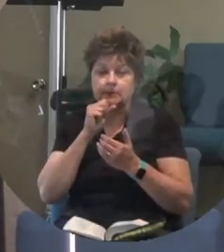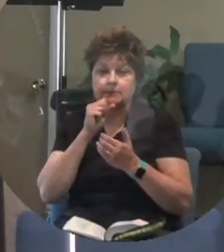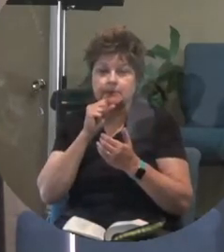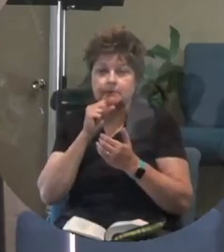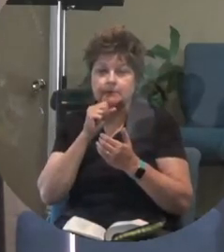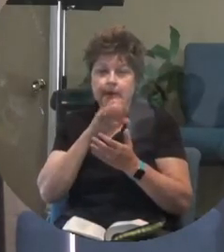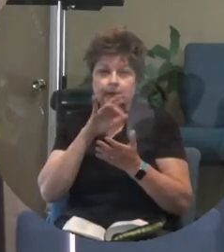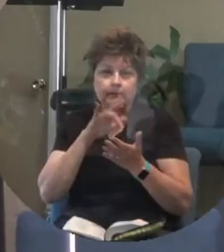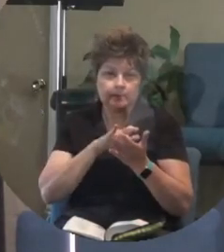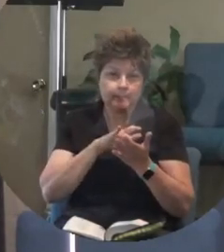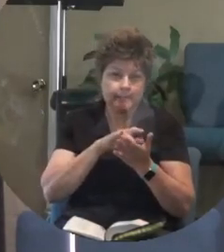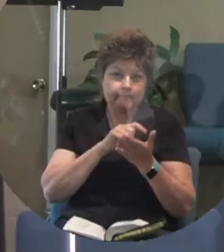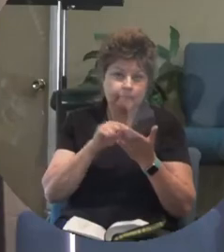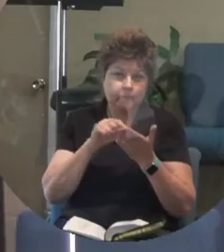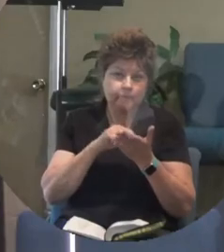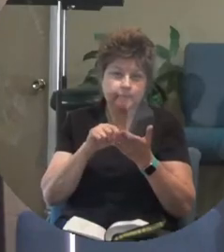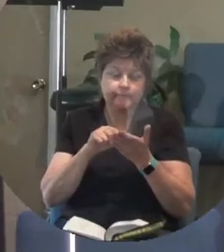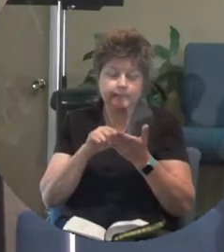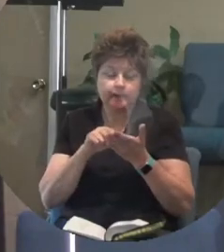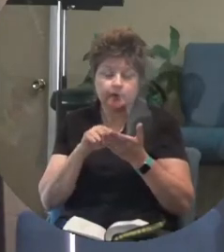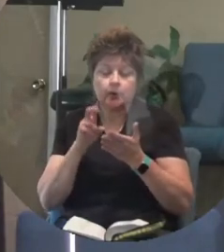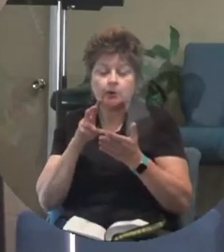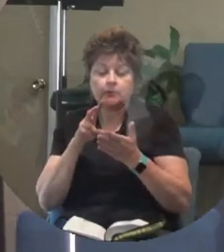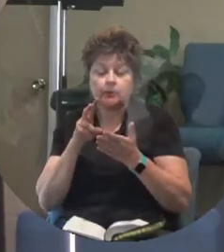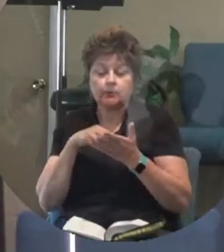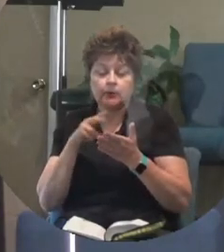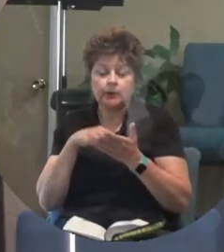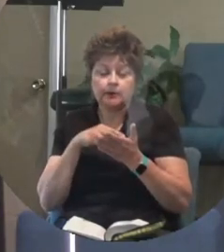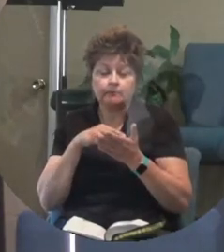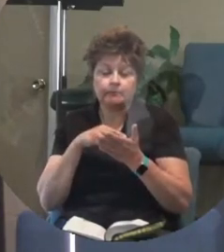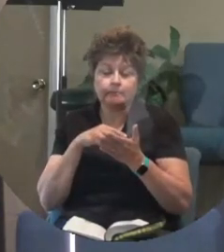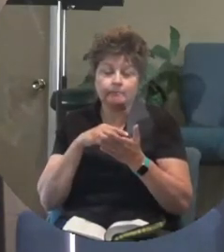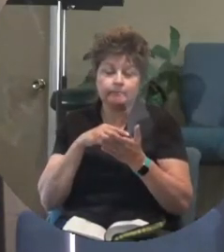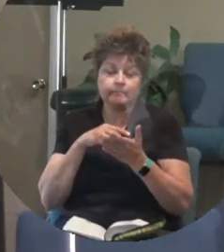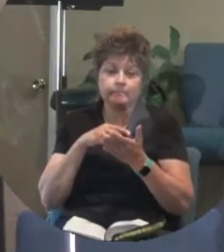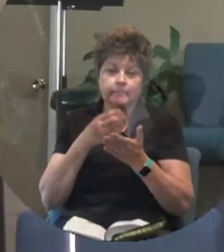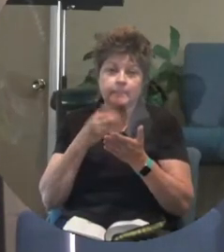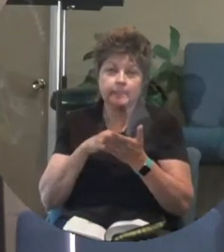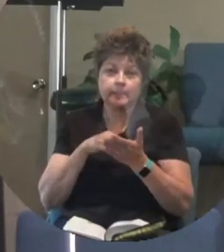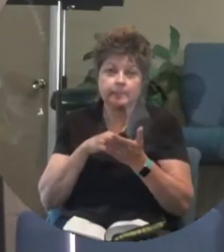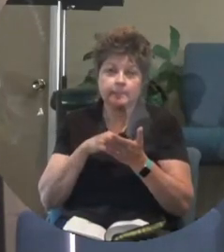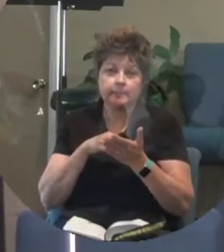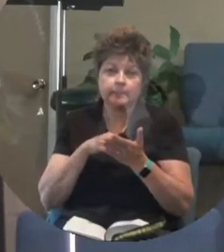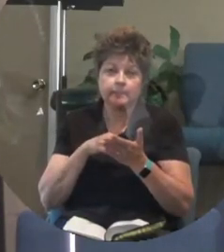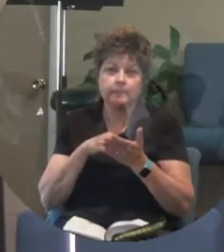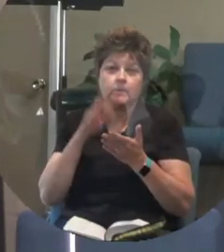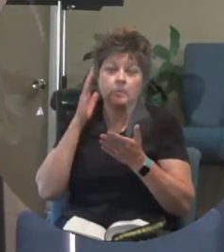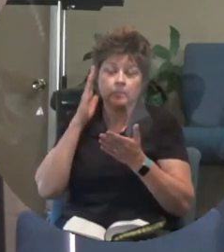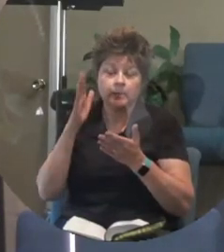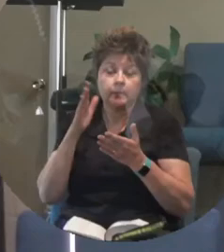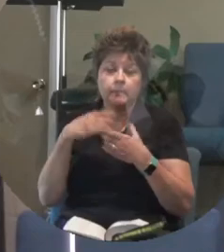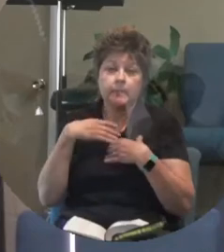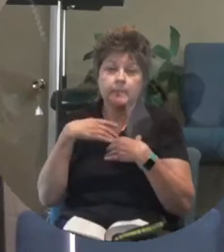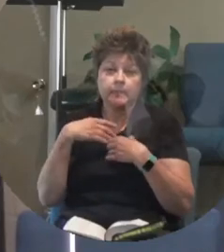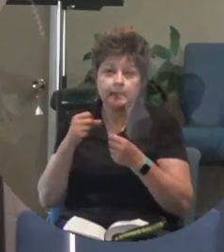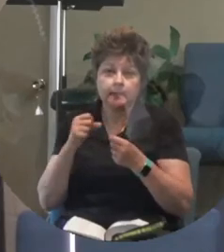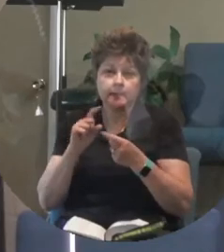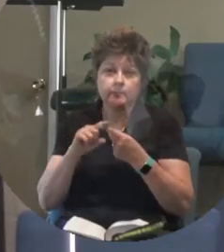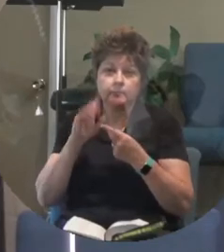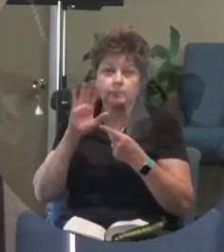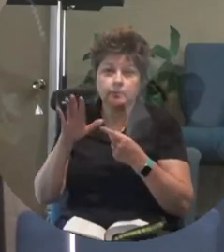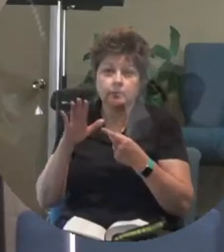between. So let me read the verse that's in between. It will be healing to your